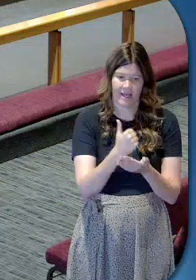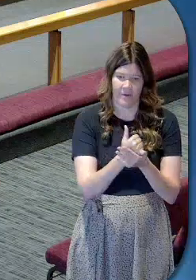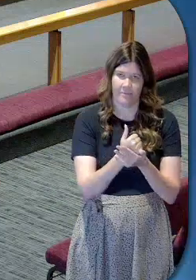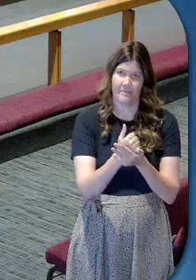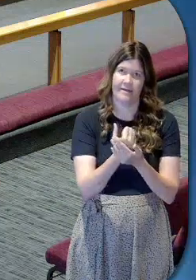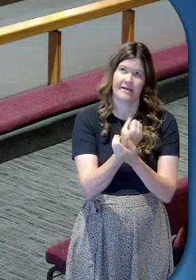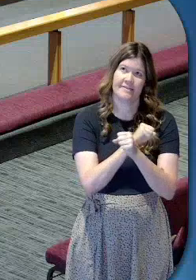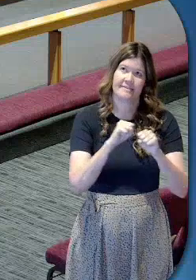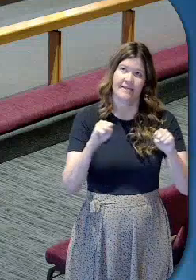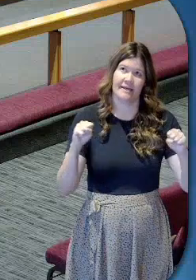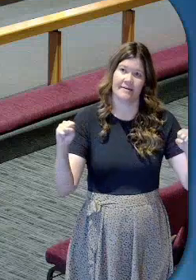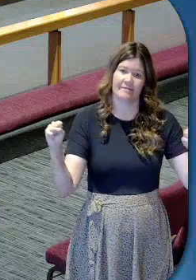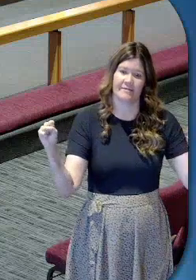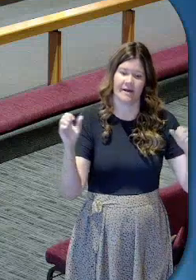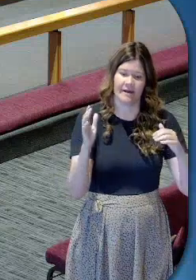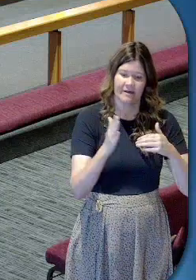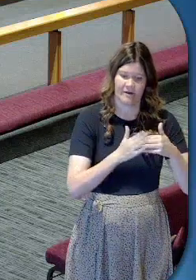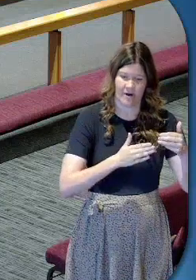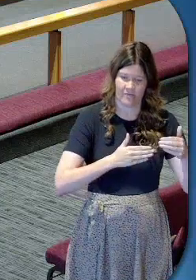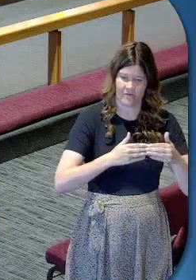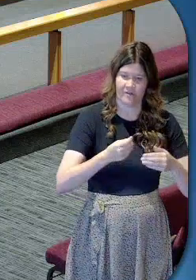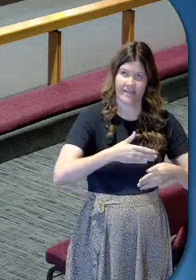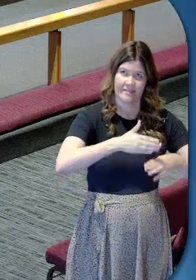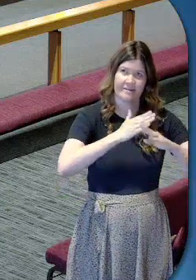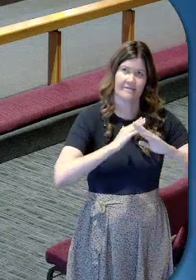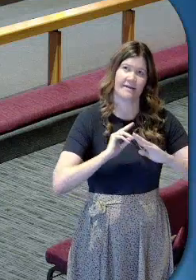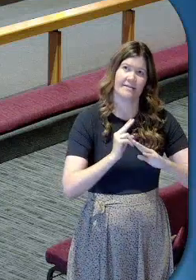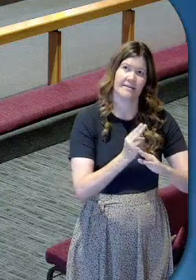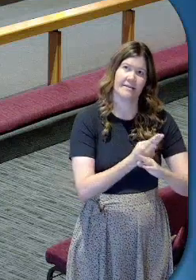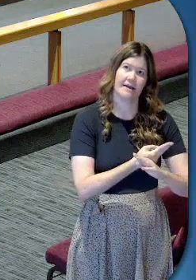Help, save, comfort, and